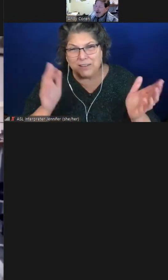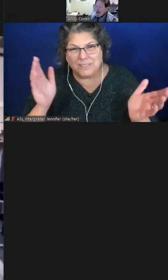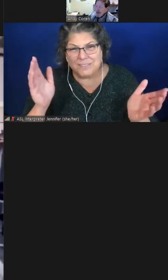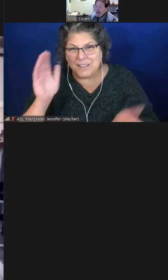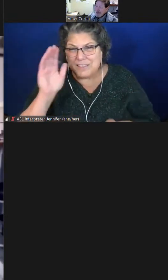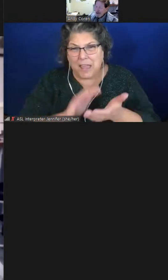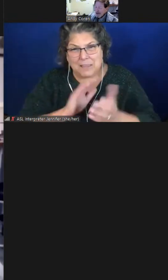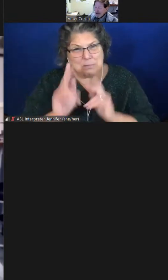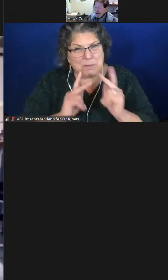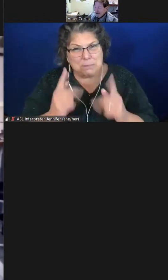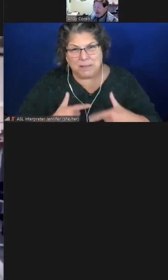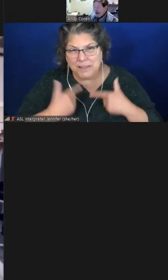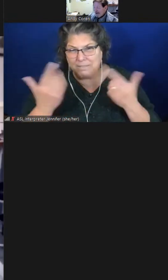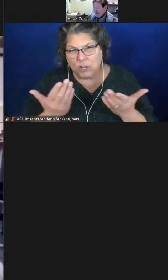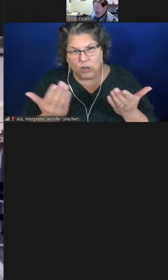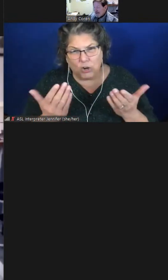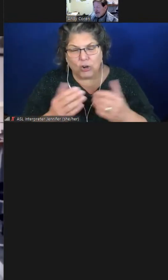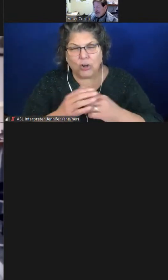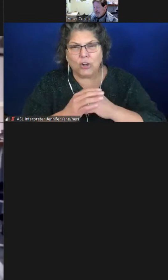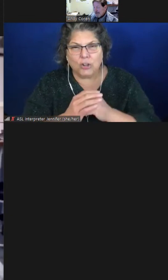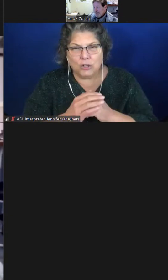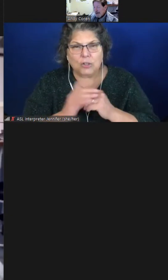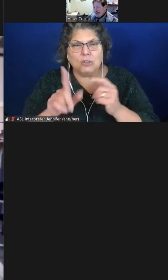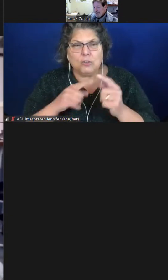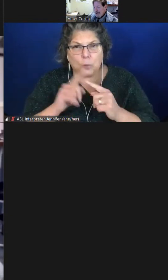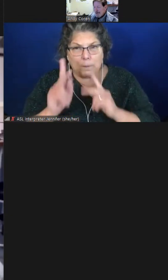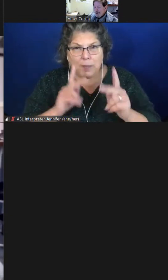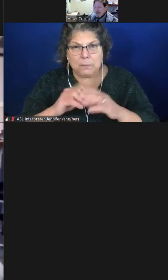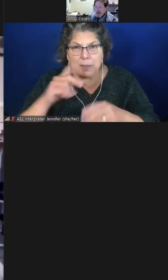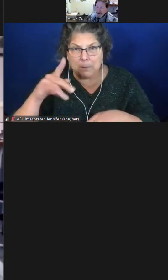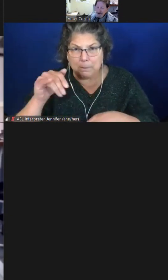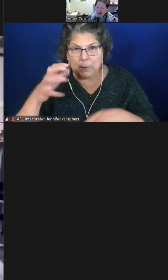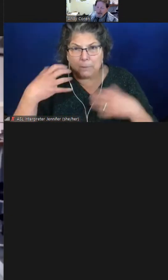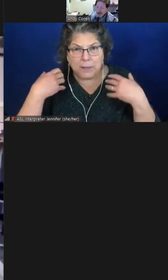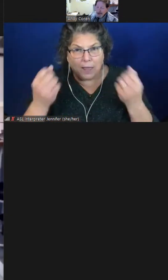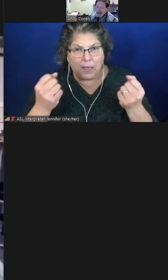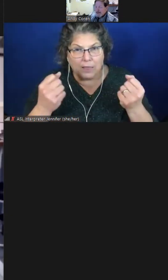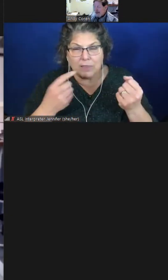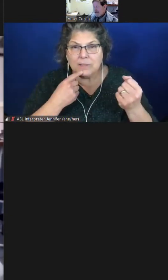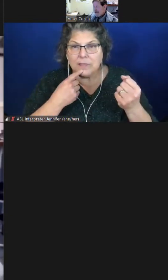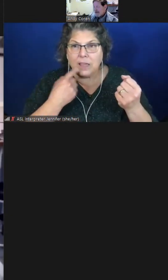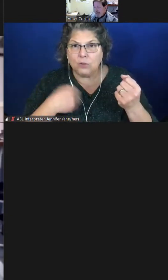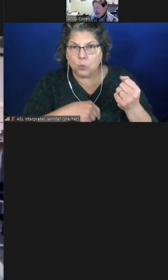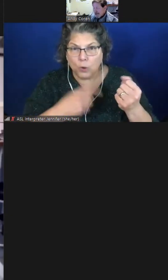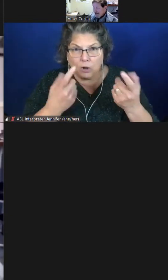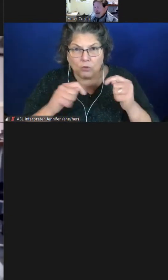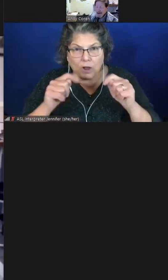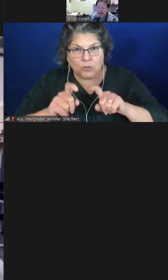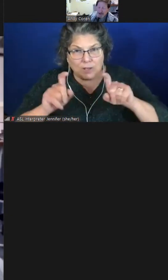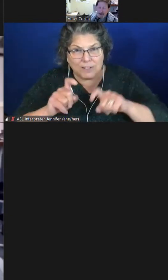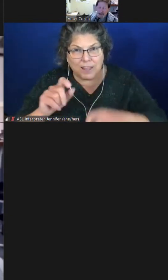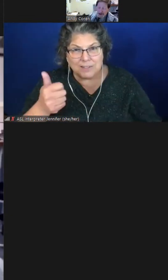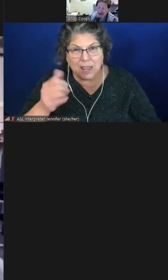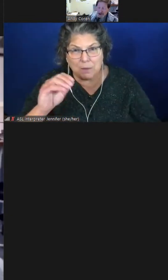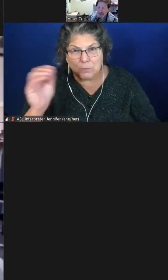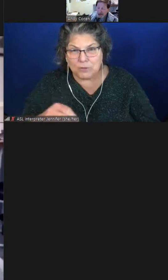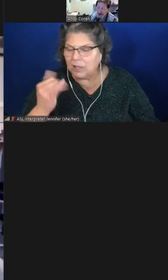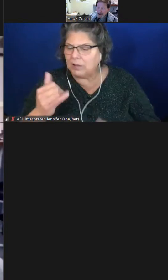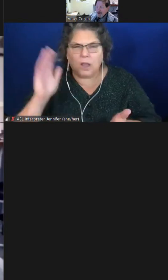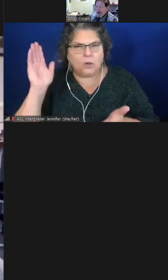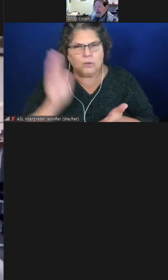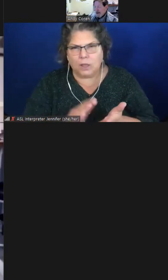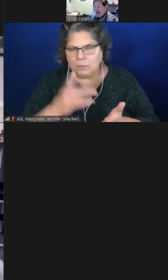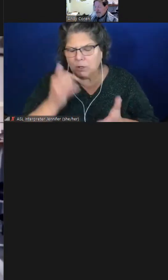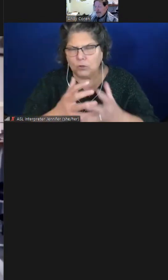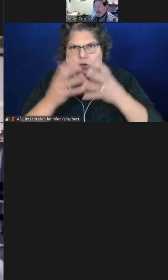So when the folks in public health say we're trying to test 10%, and now they've dropped it because it's so much